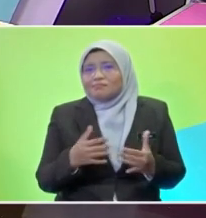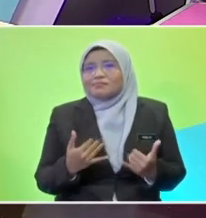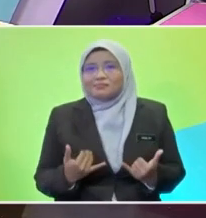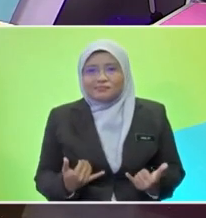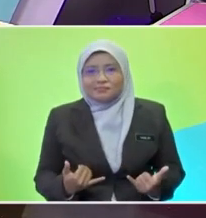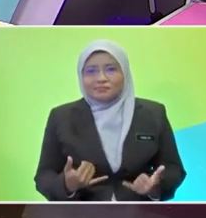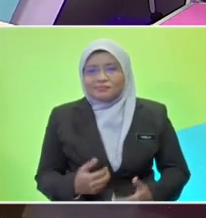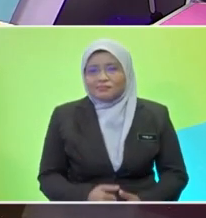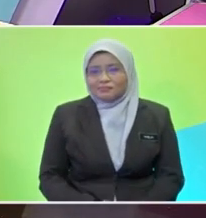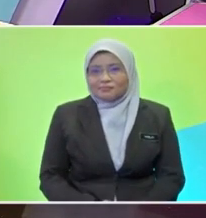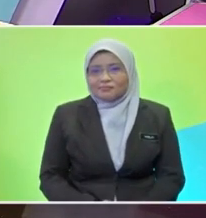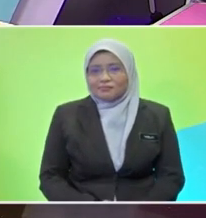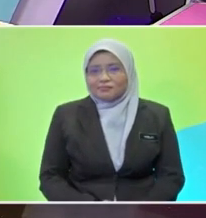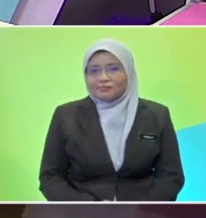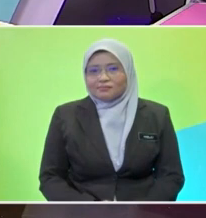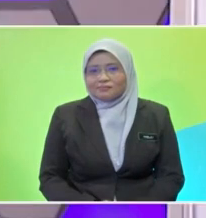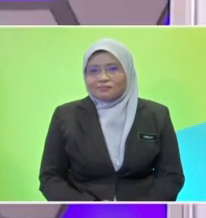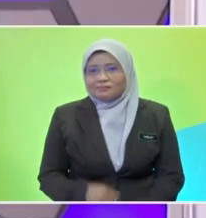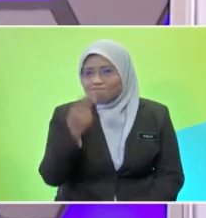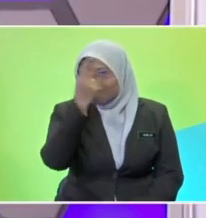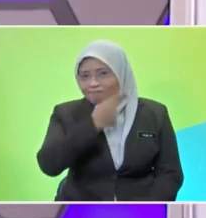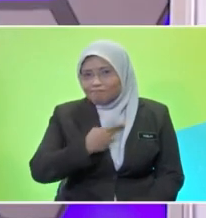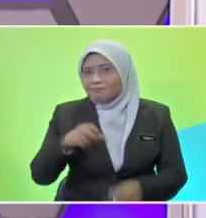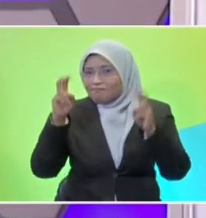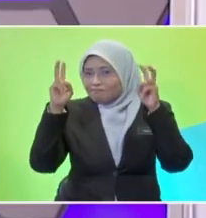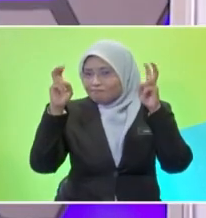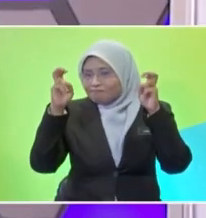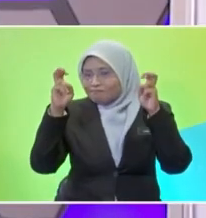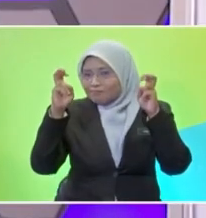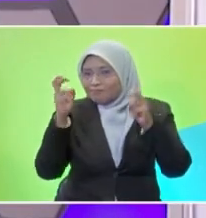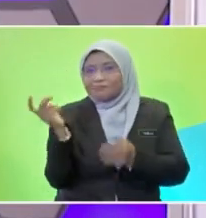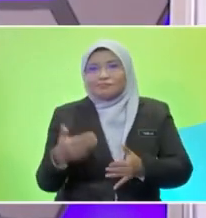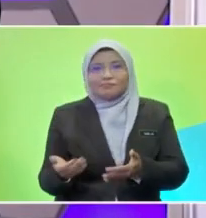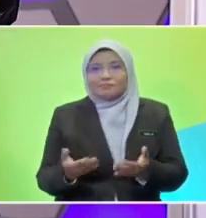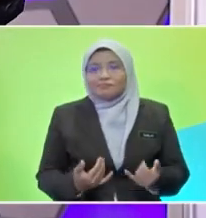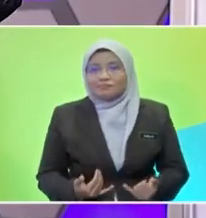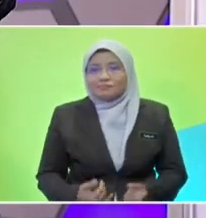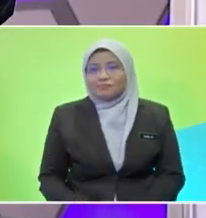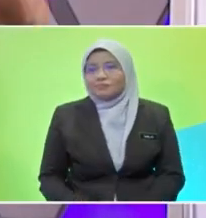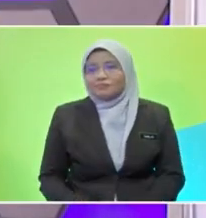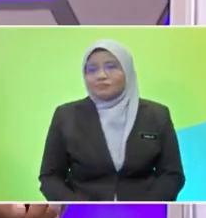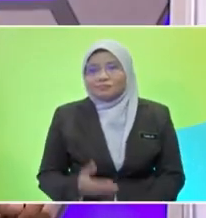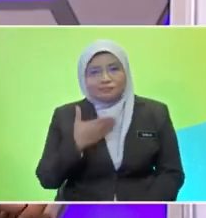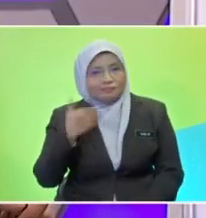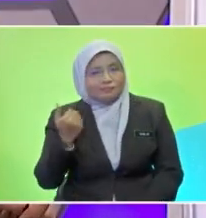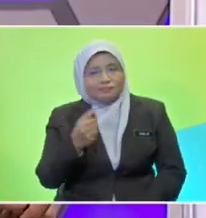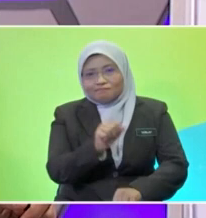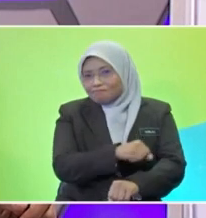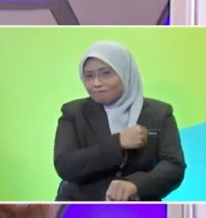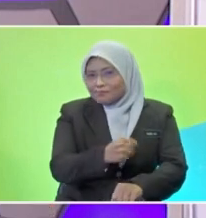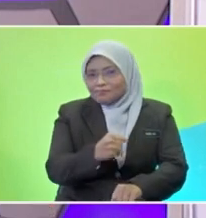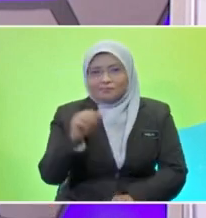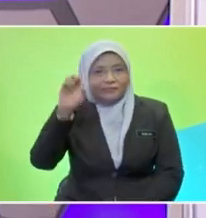so much? All right, it's because, Hanif, today's topic is best song ever. Best song ever. And we are going to